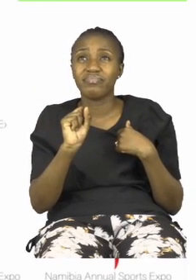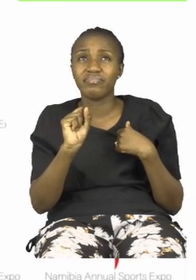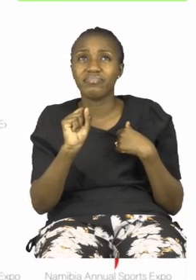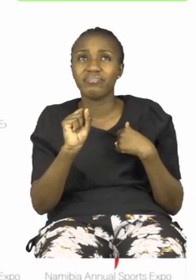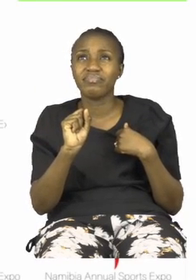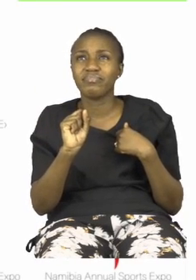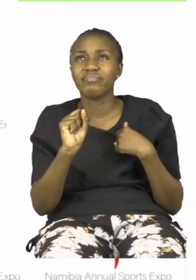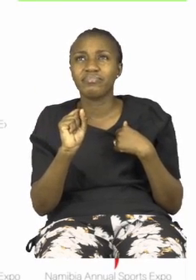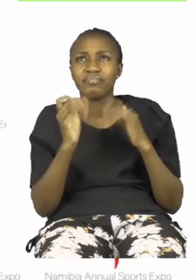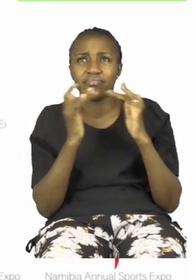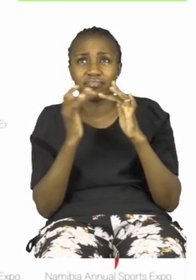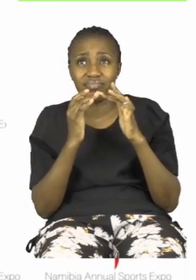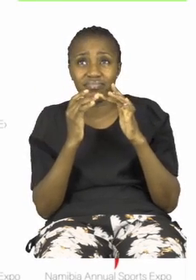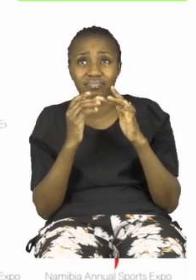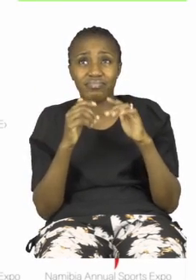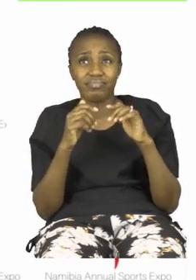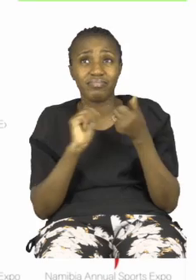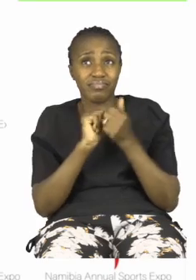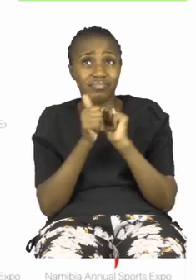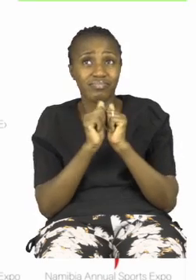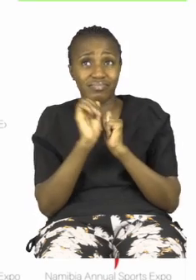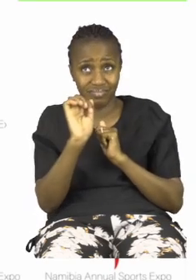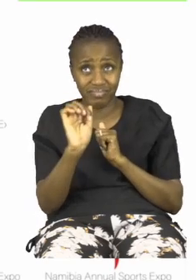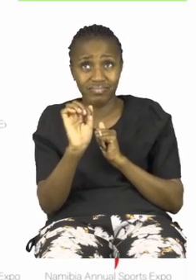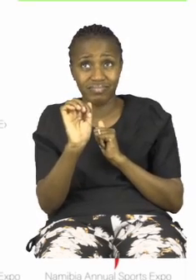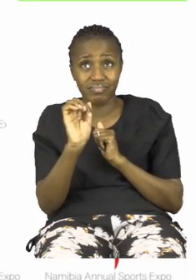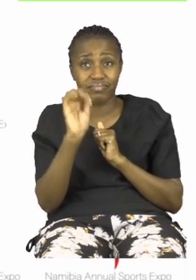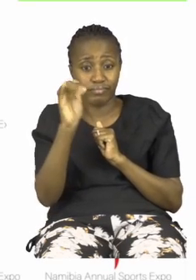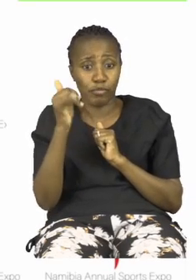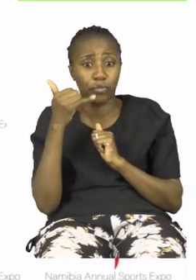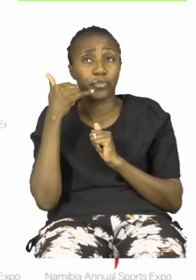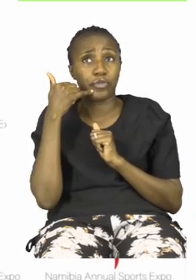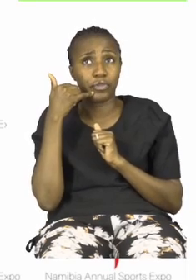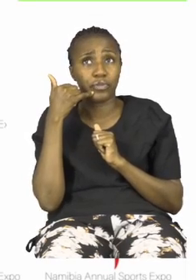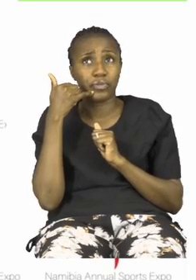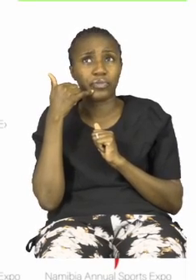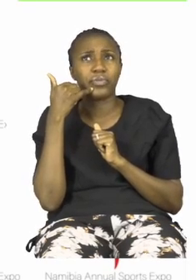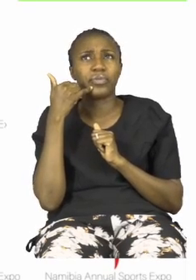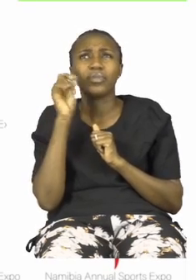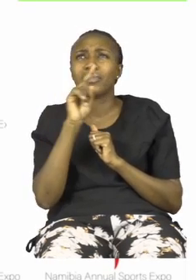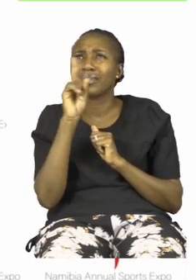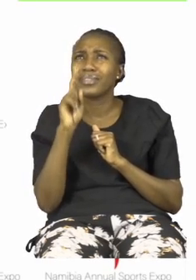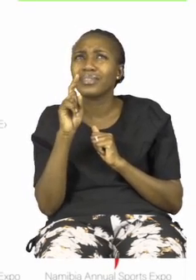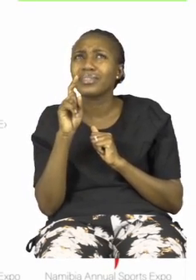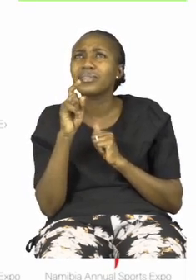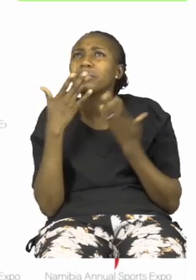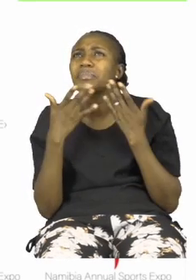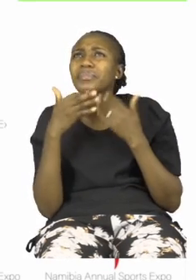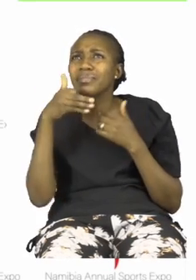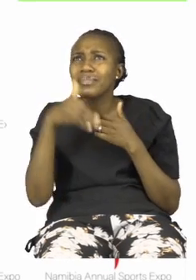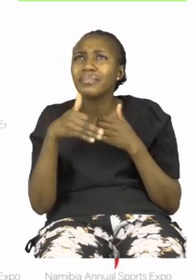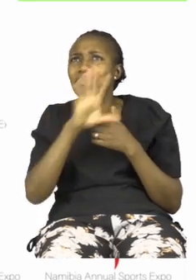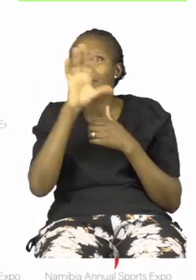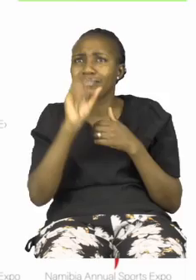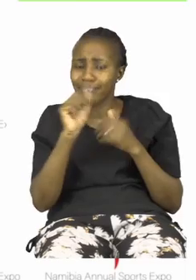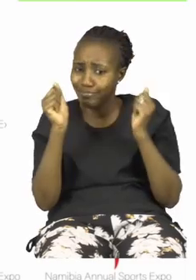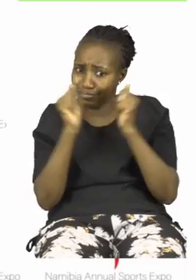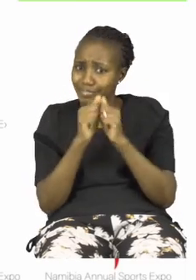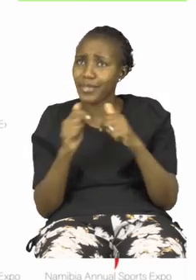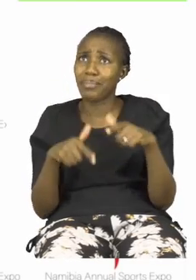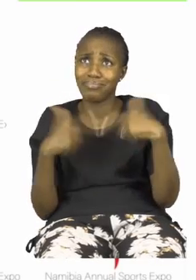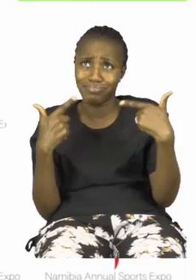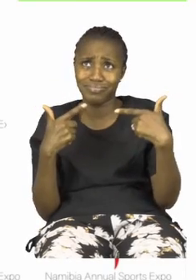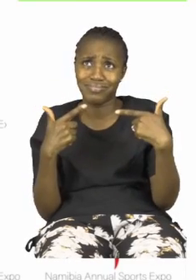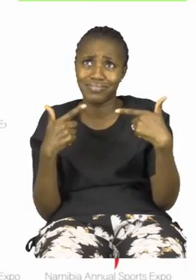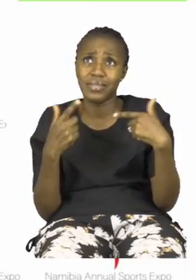Sports Association contacted us, which is called MSSA, contacted us and said, but listen, why can't Namibia and South Africa play? Then we said, okay, but we're not